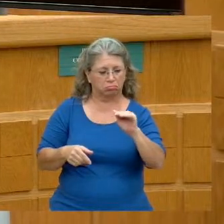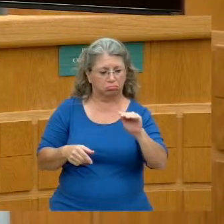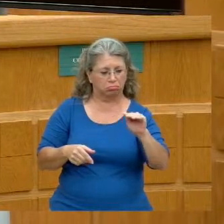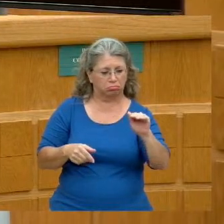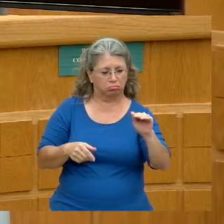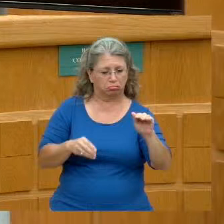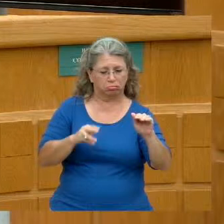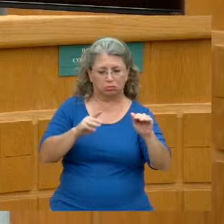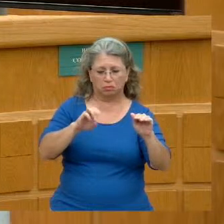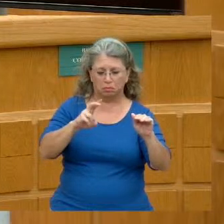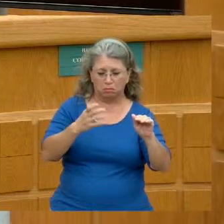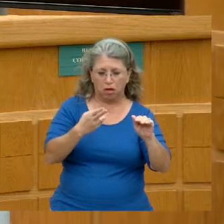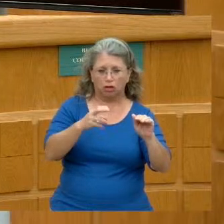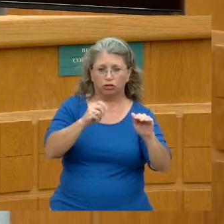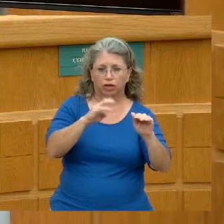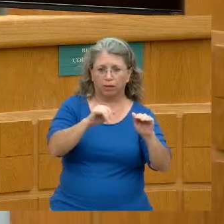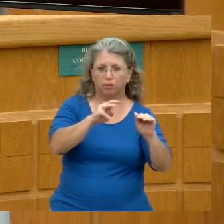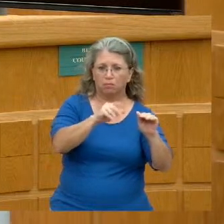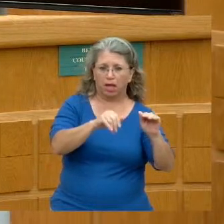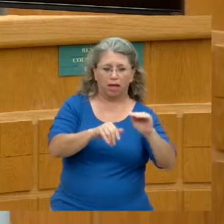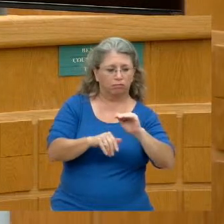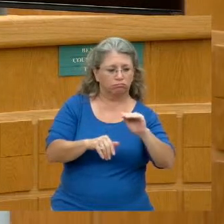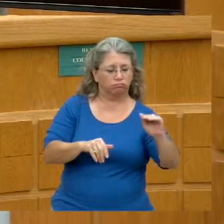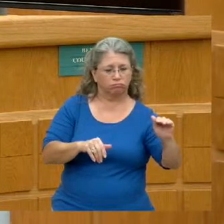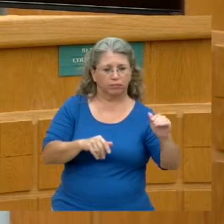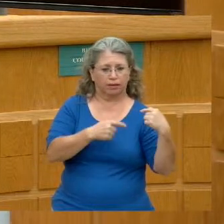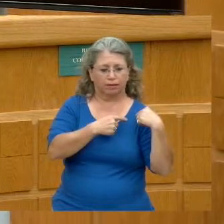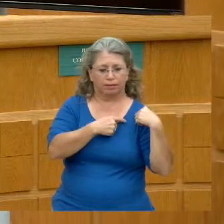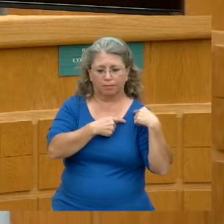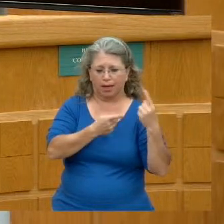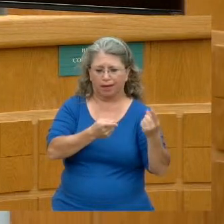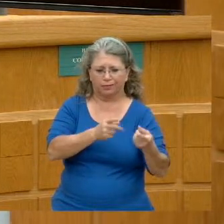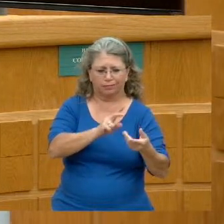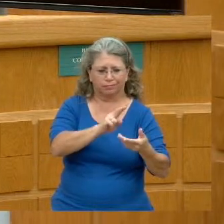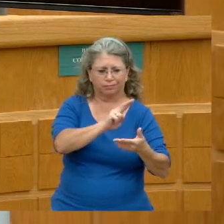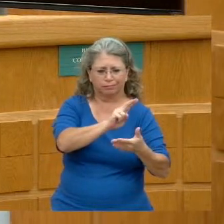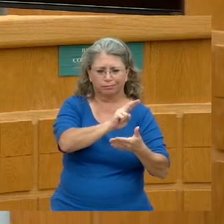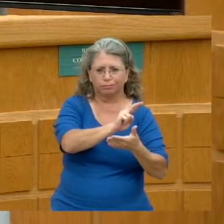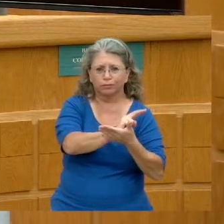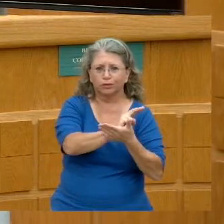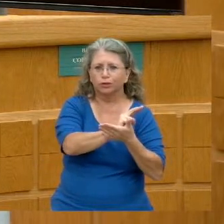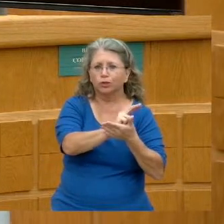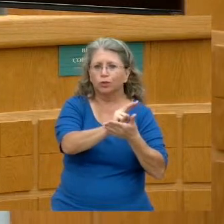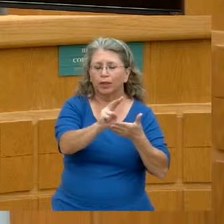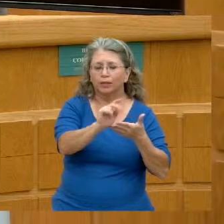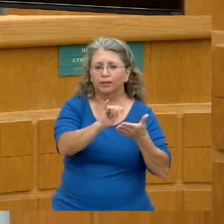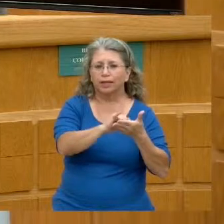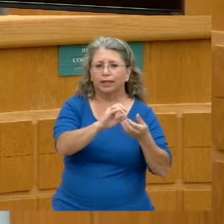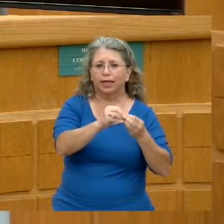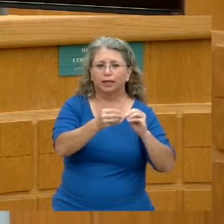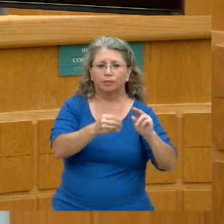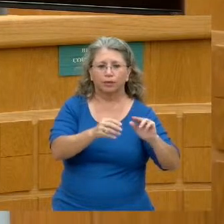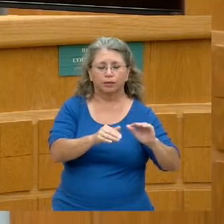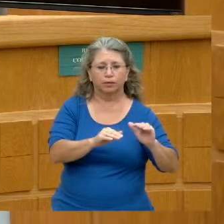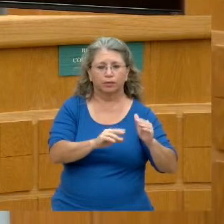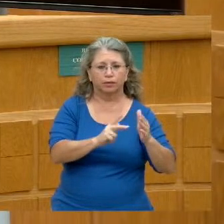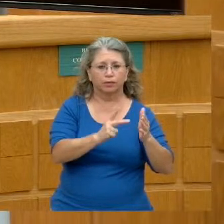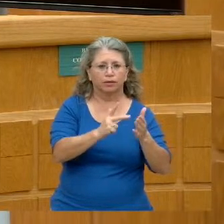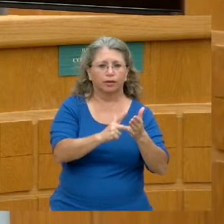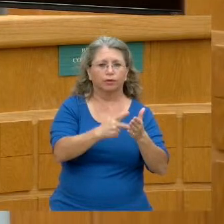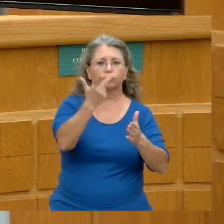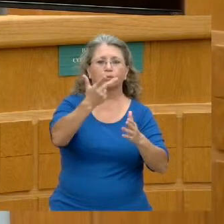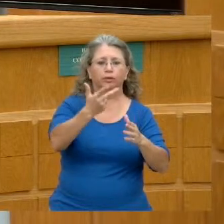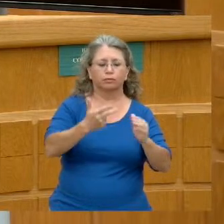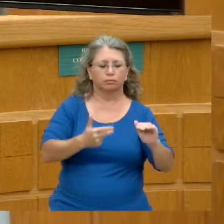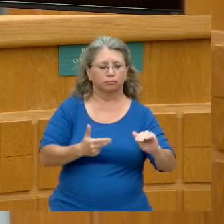March, April, May. But in the past couple of weeks, that number has grown by 3 times to 9